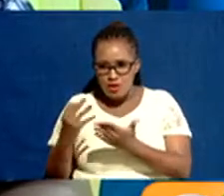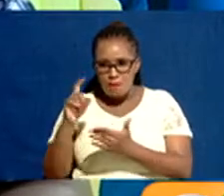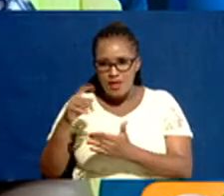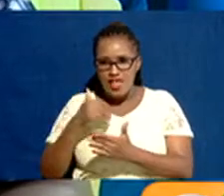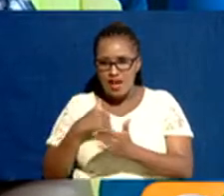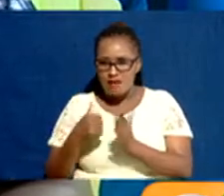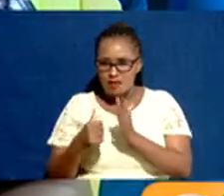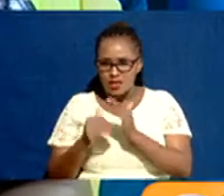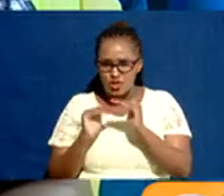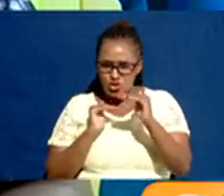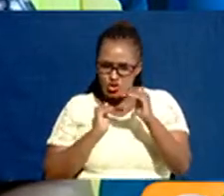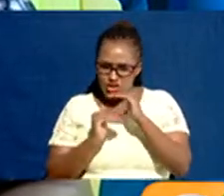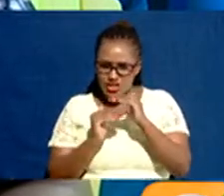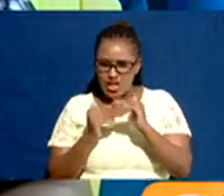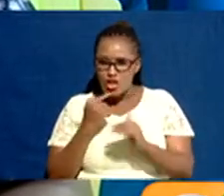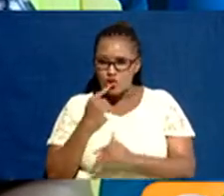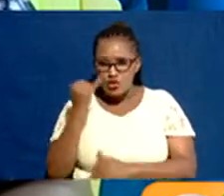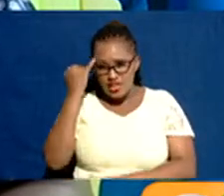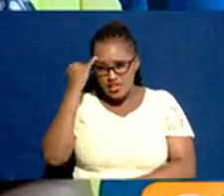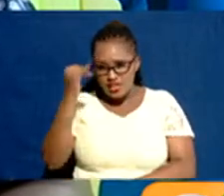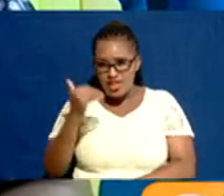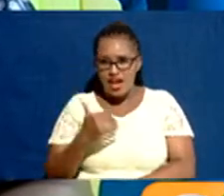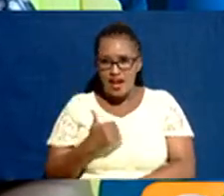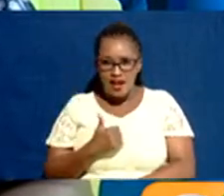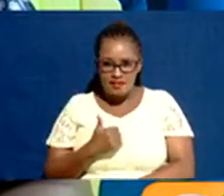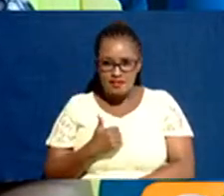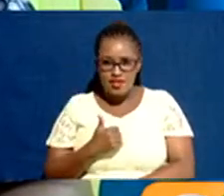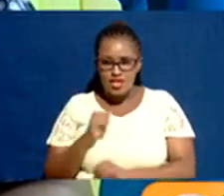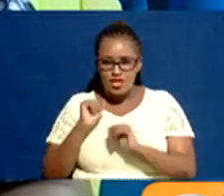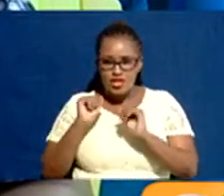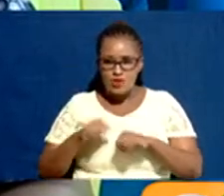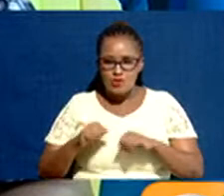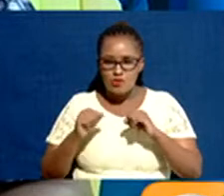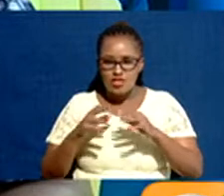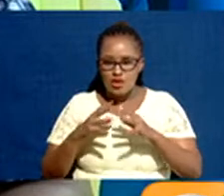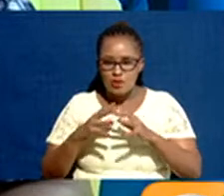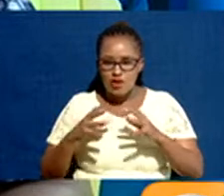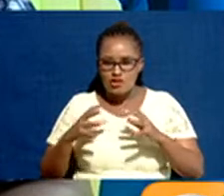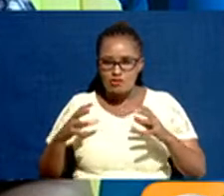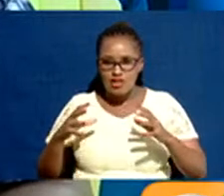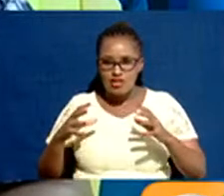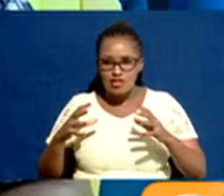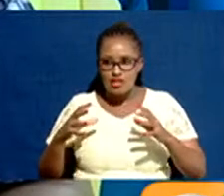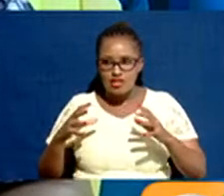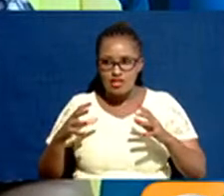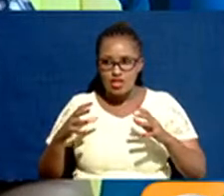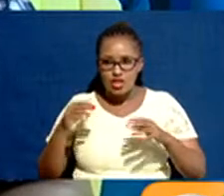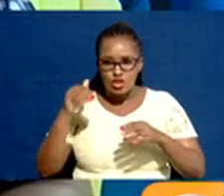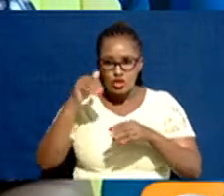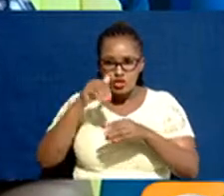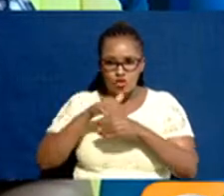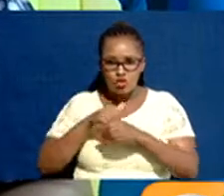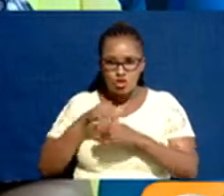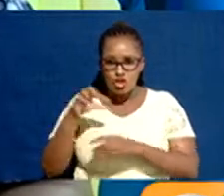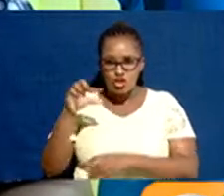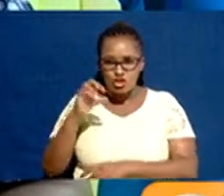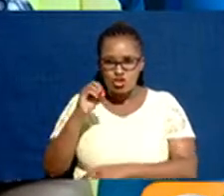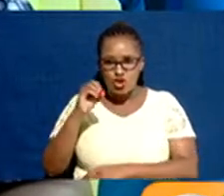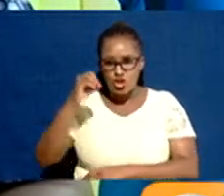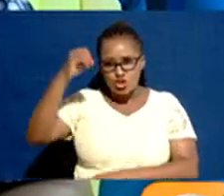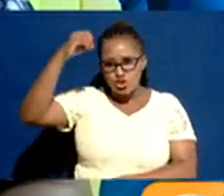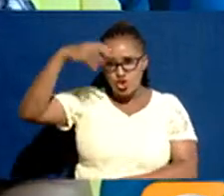shortage. So the idea has been to expand to geothermal, solar